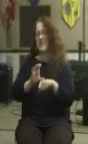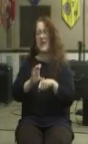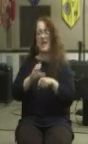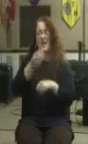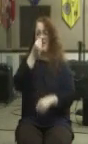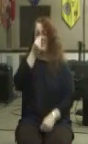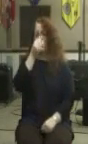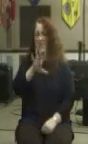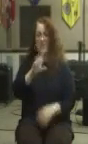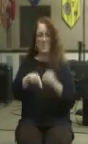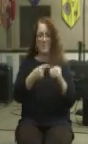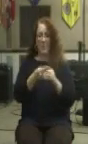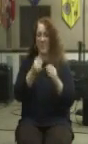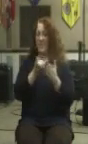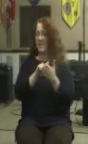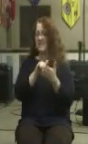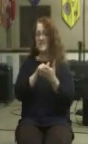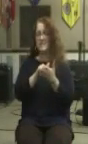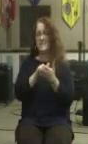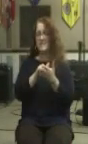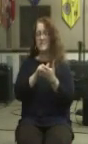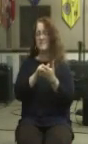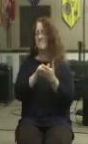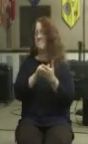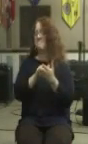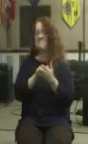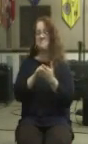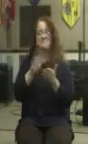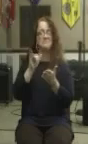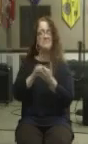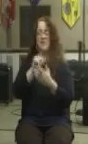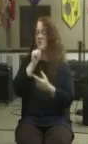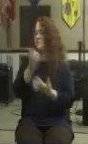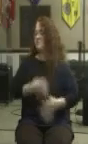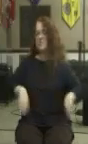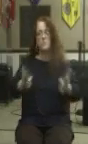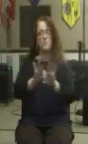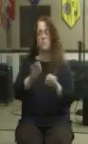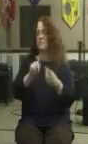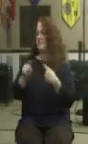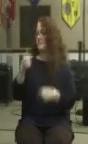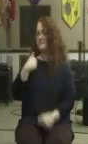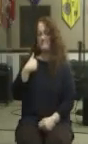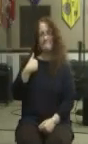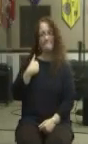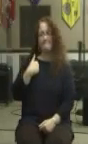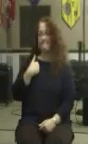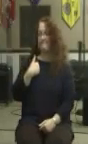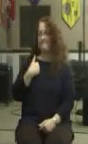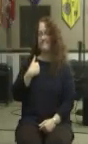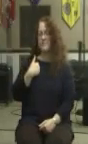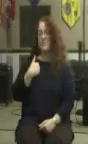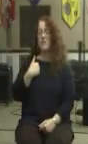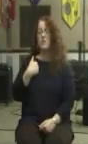church either. I don't care about that. That is not important to